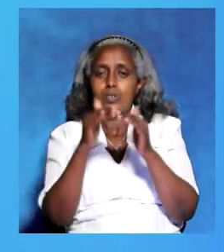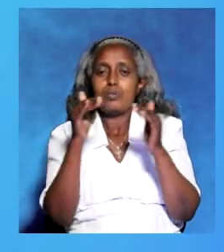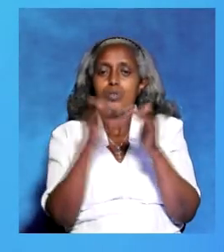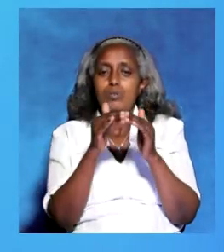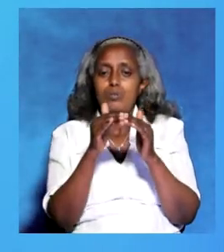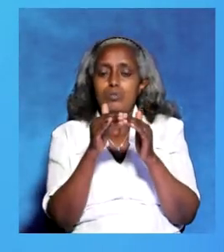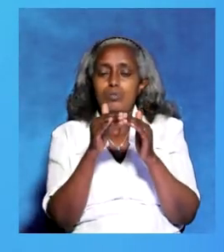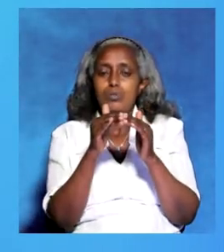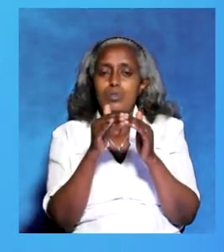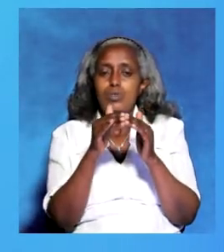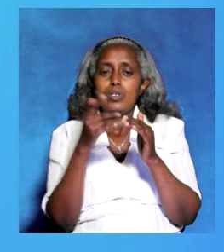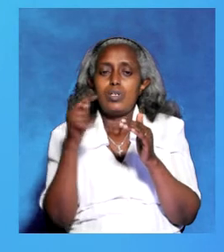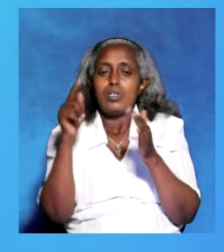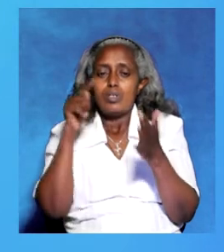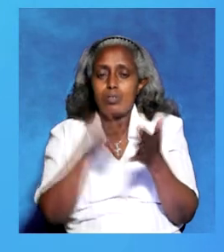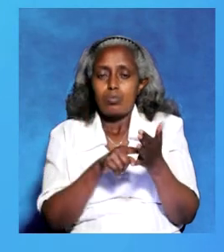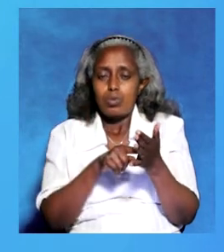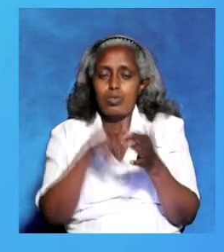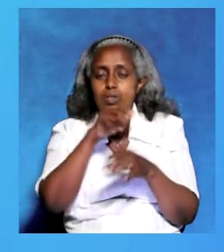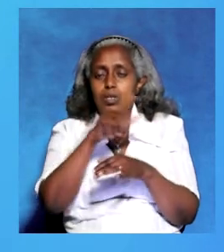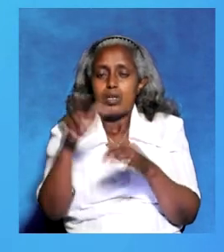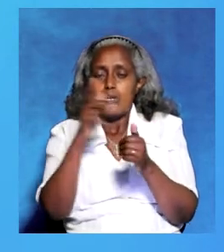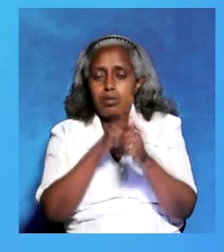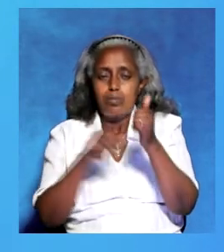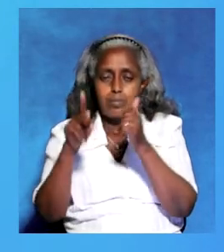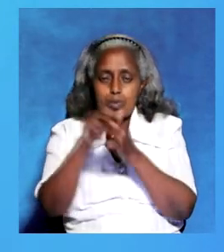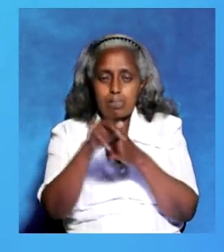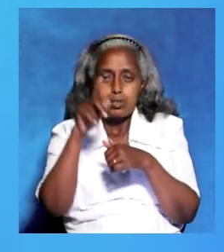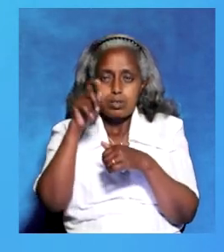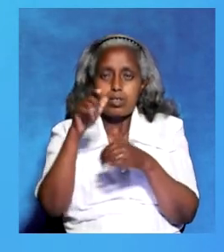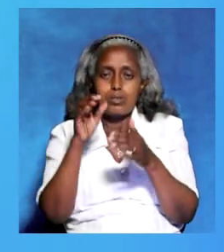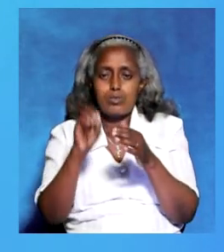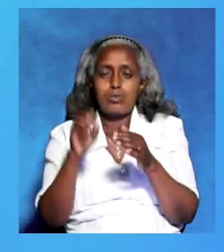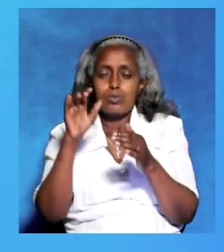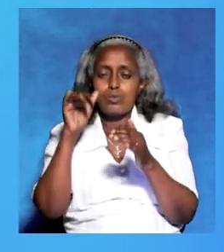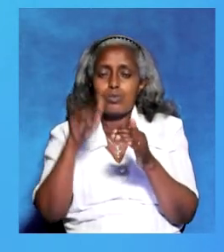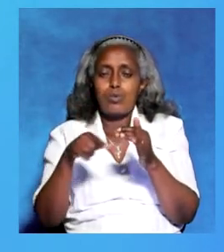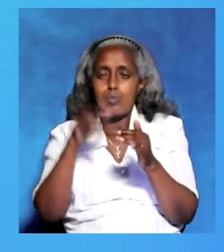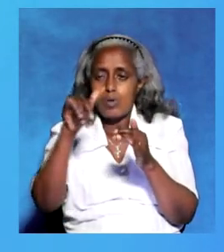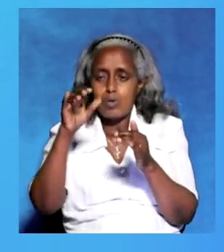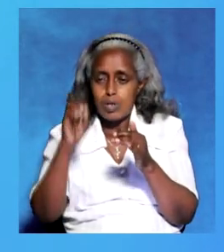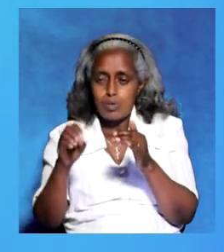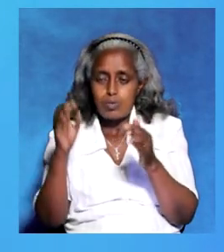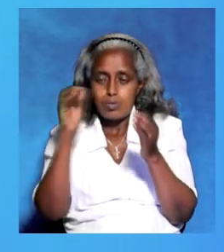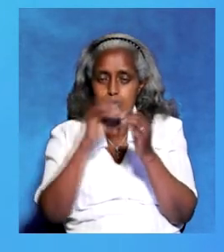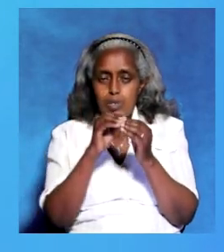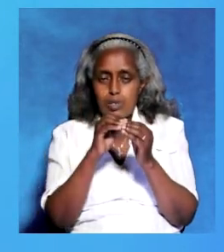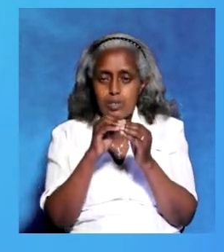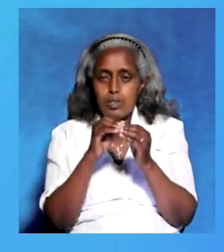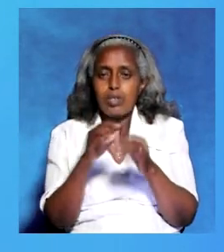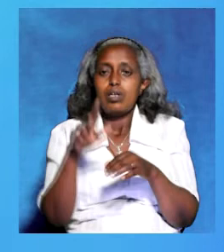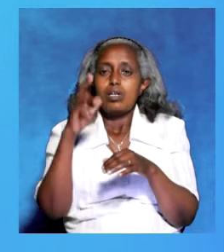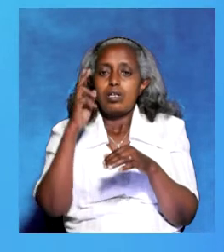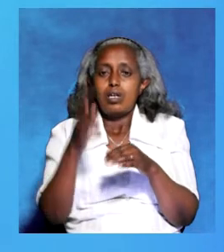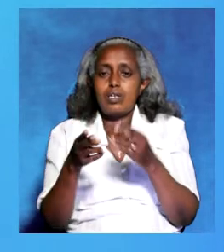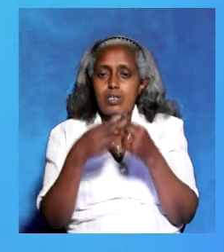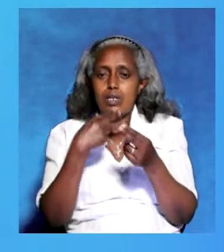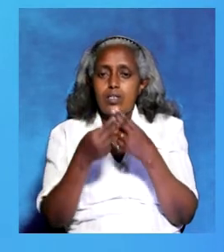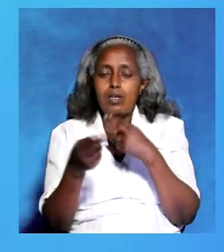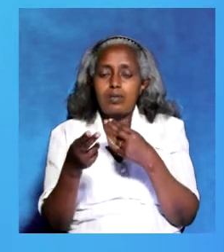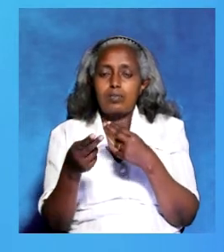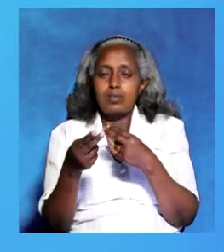to the point the line passes, x naught, y naught, plus lambda